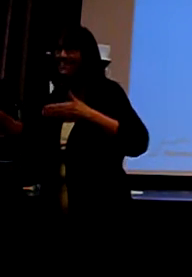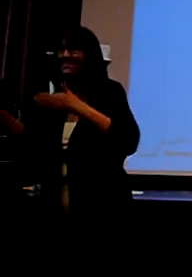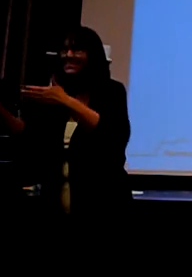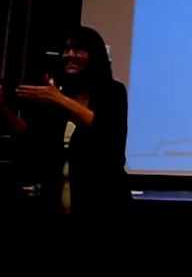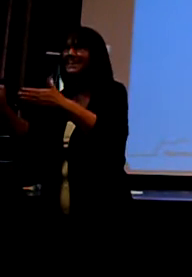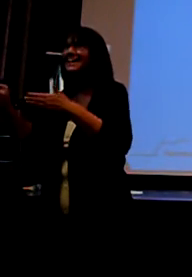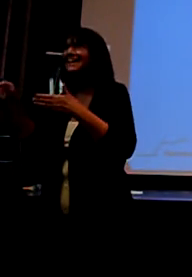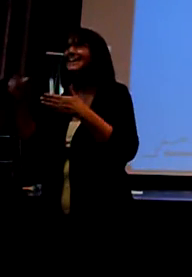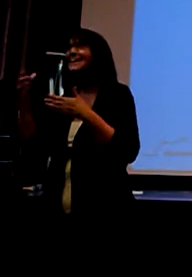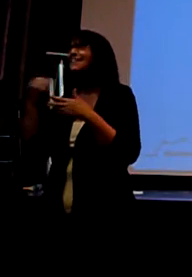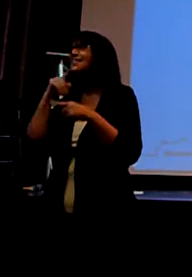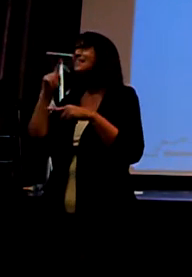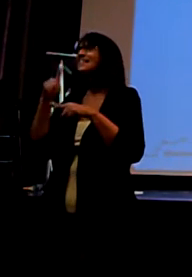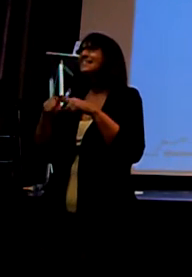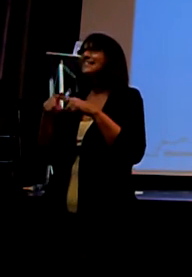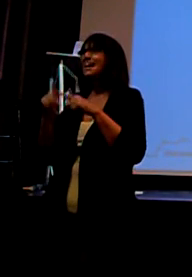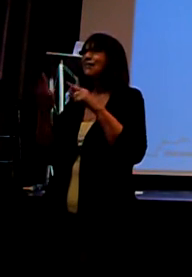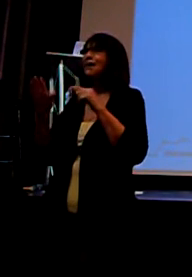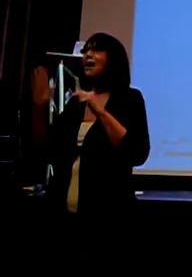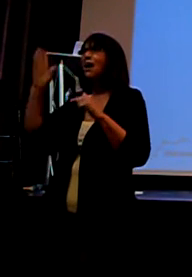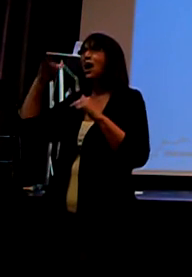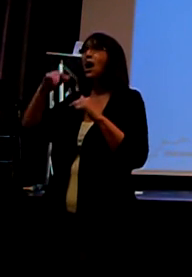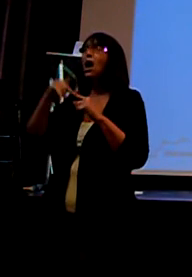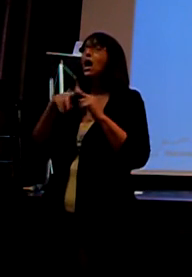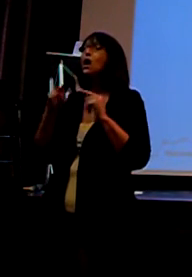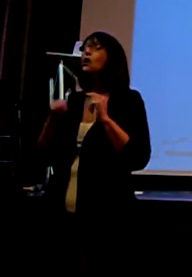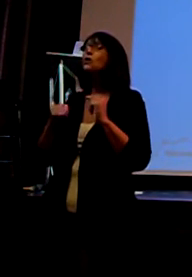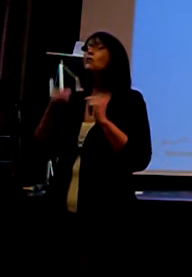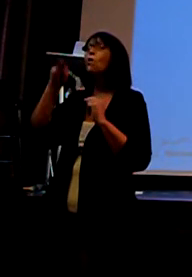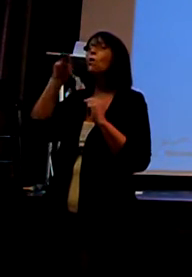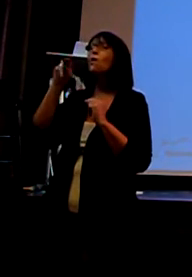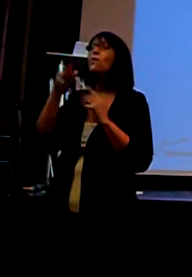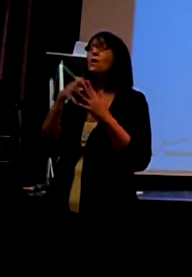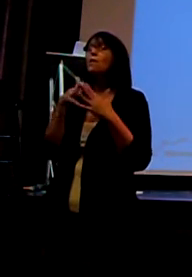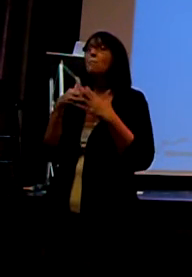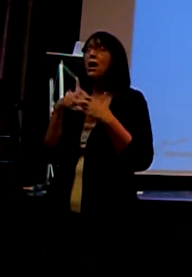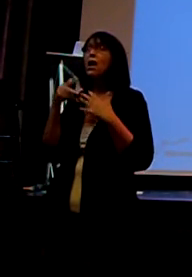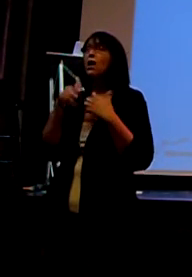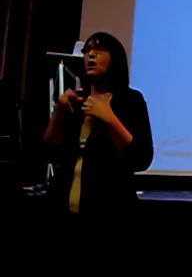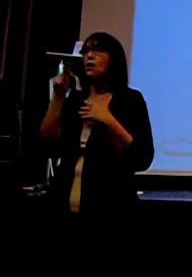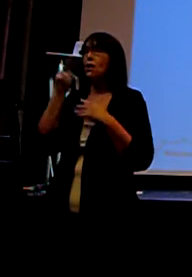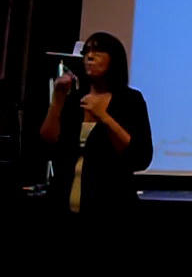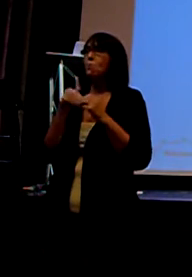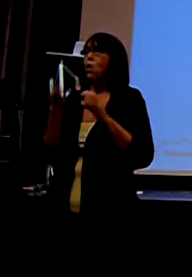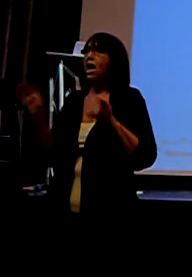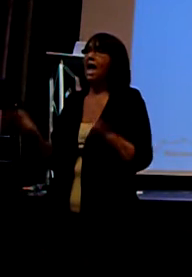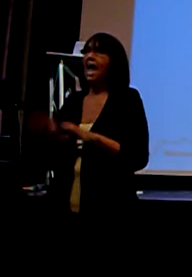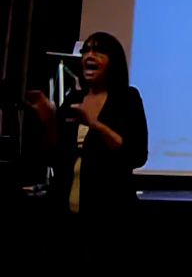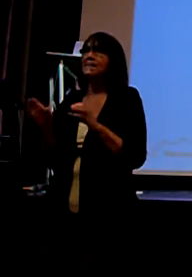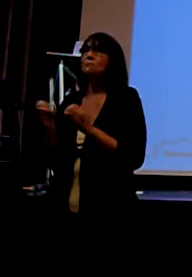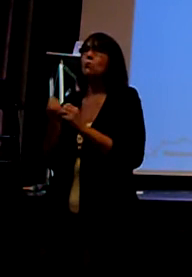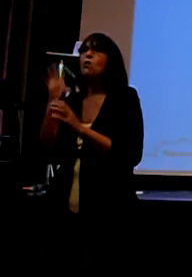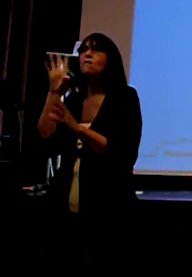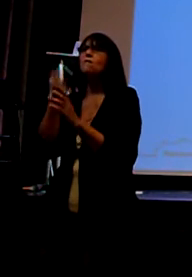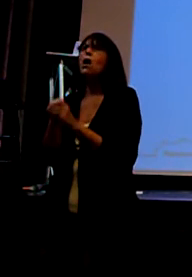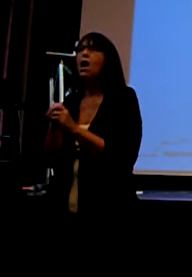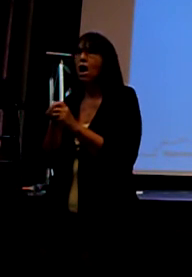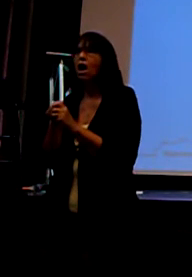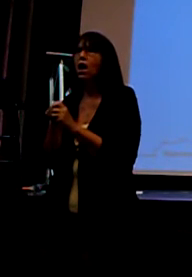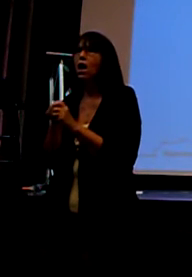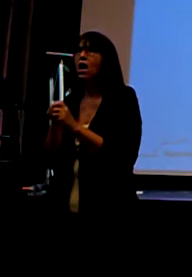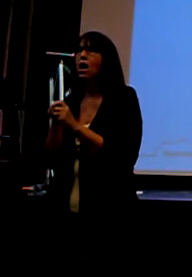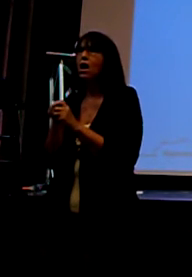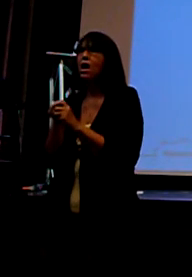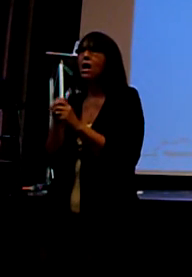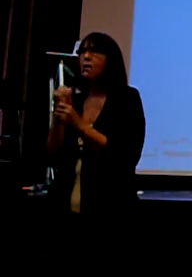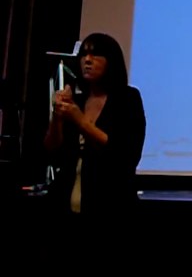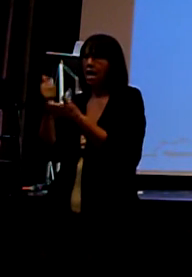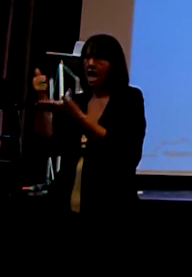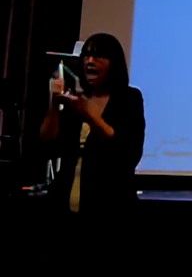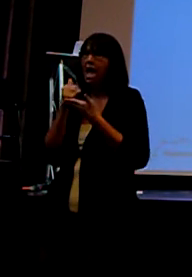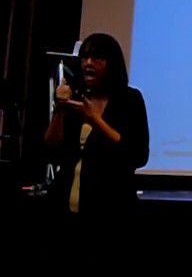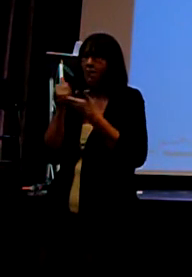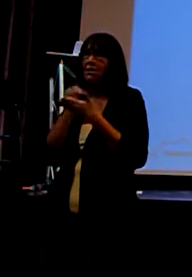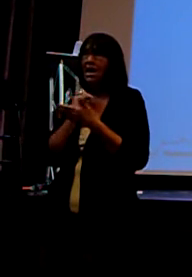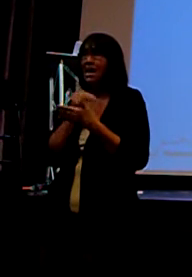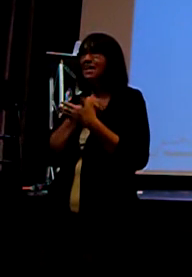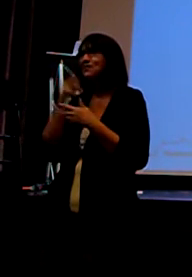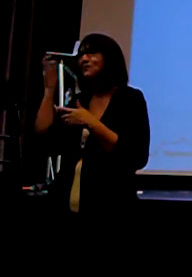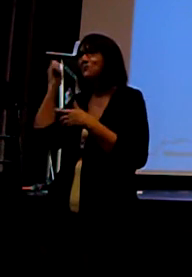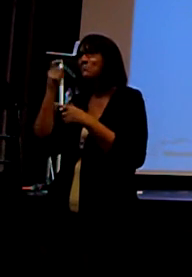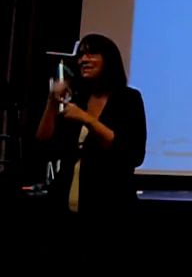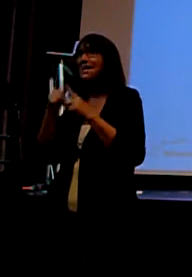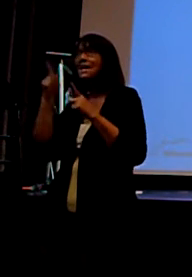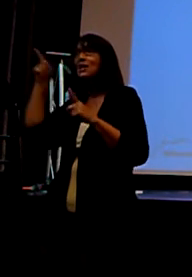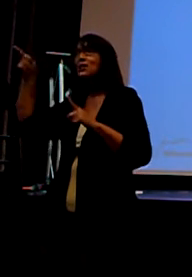So it goes a little bit up and down. In North America, they usually are more active and more helping us.